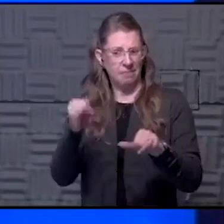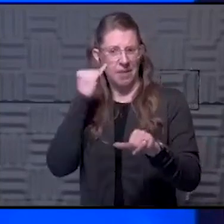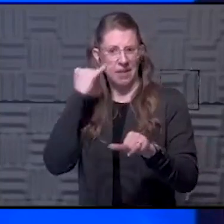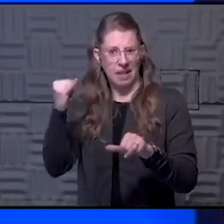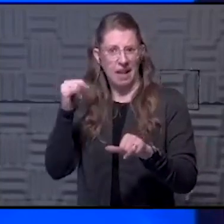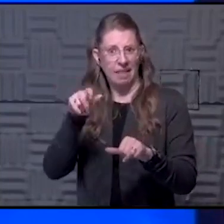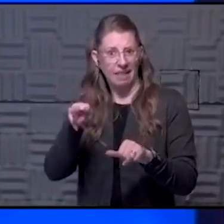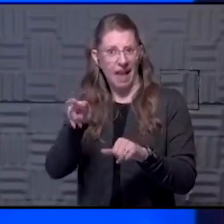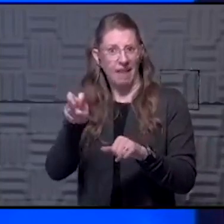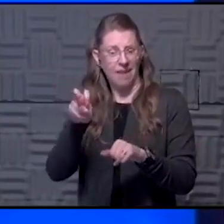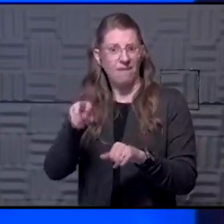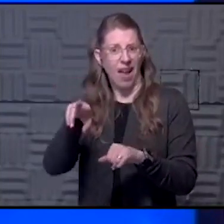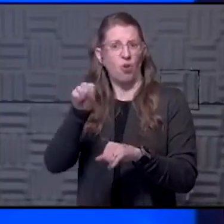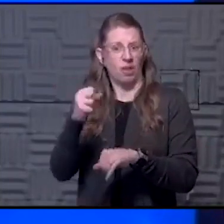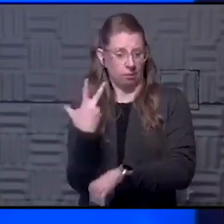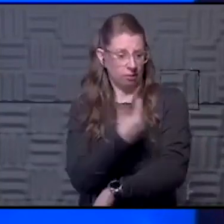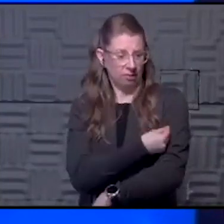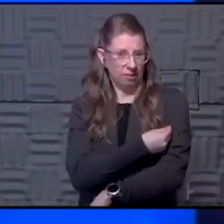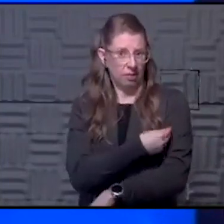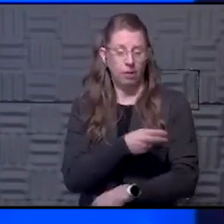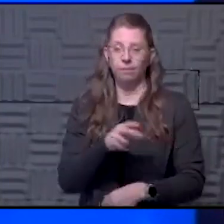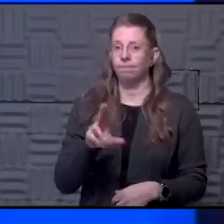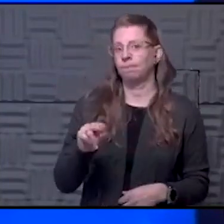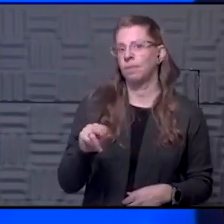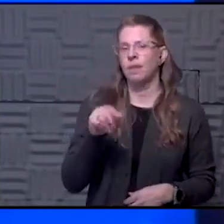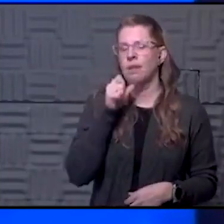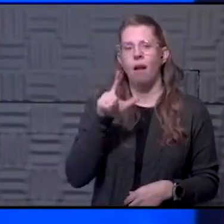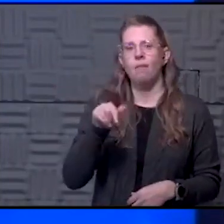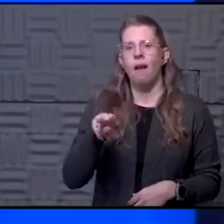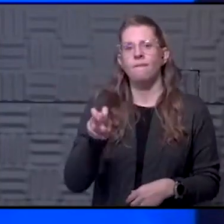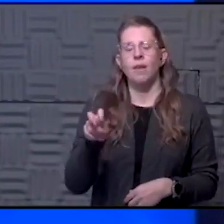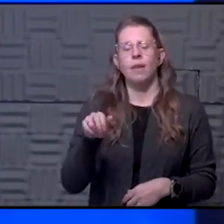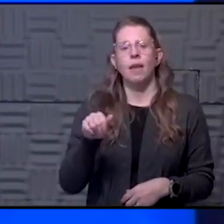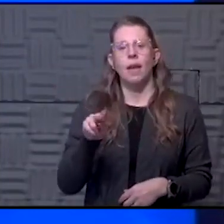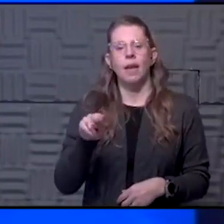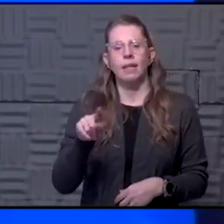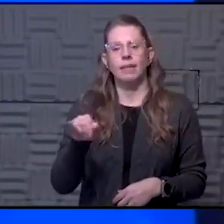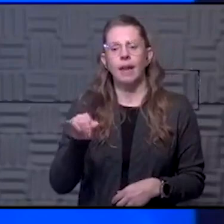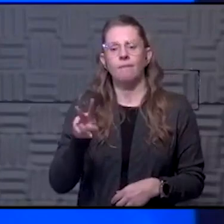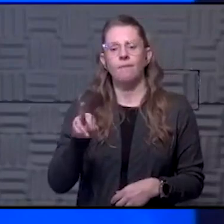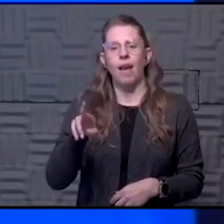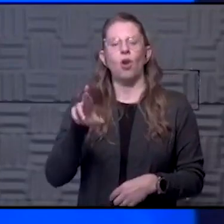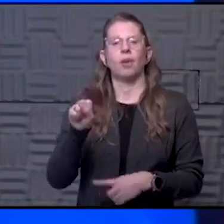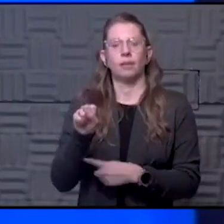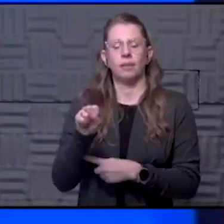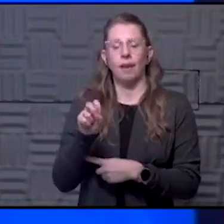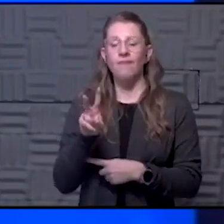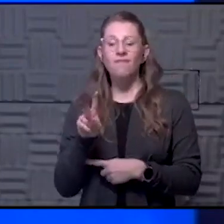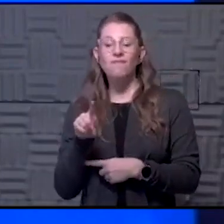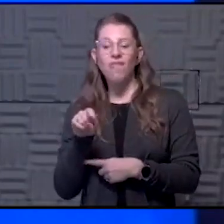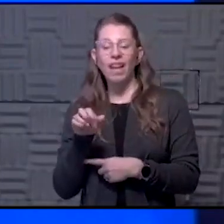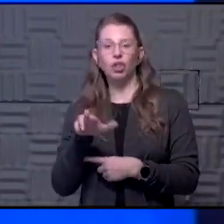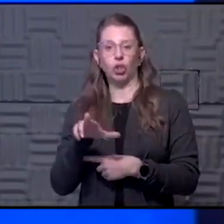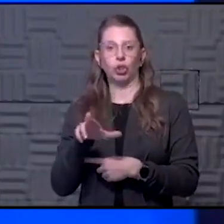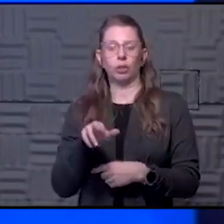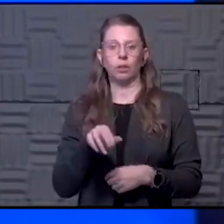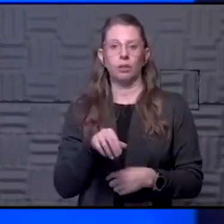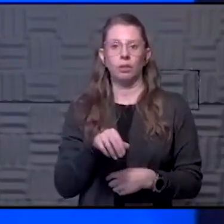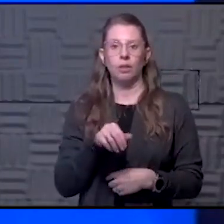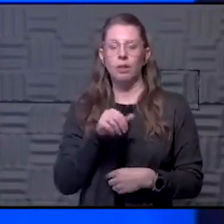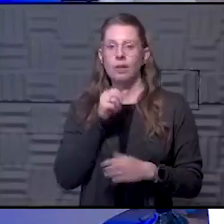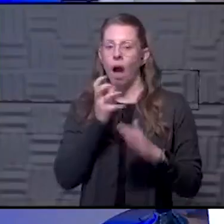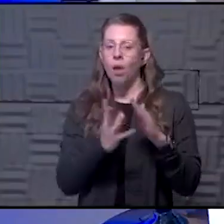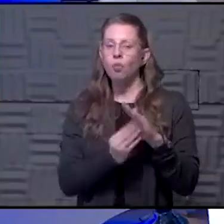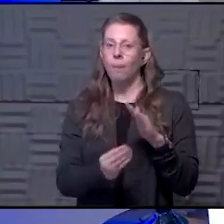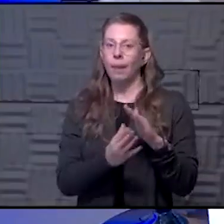live virus is injected? Right. It's not a live virus. It's an adenovirus vaccine-based vector, but it's